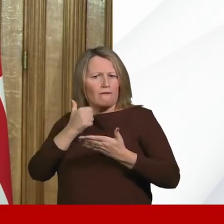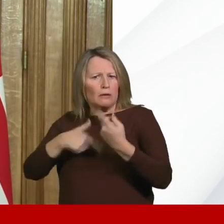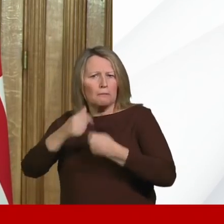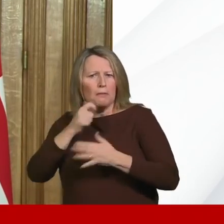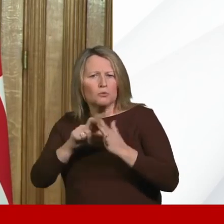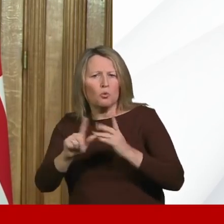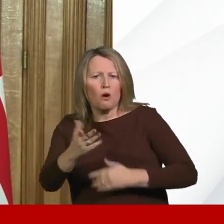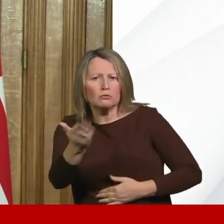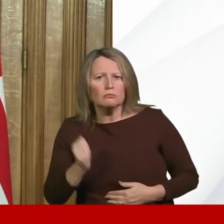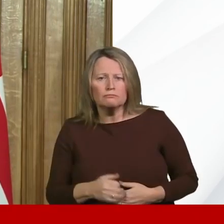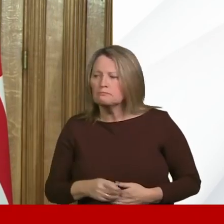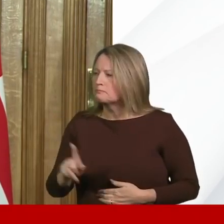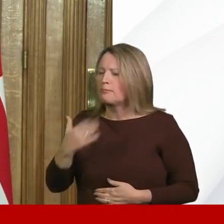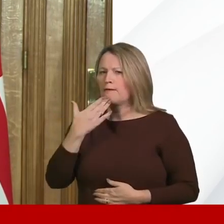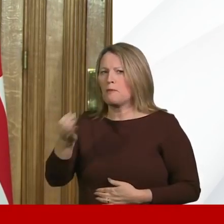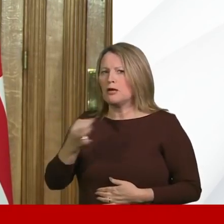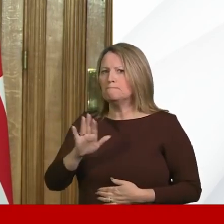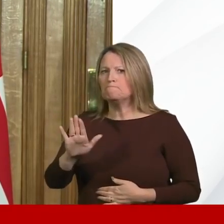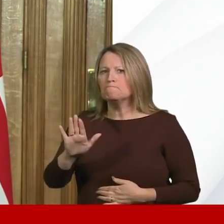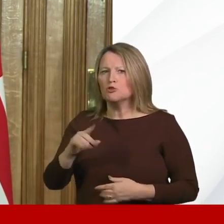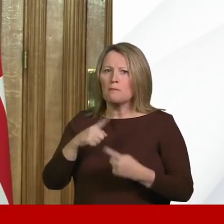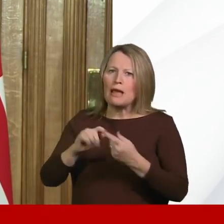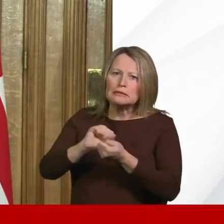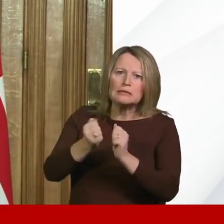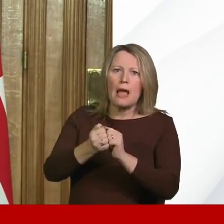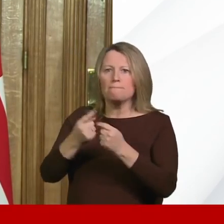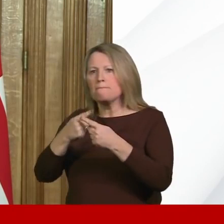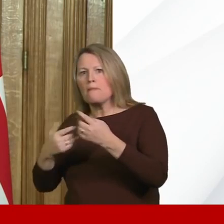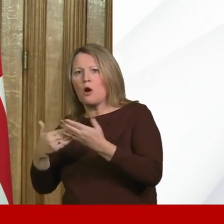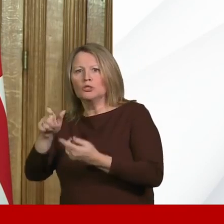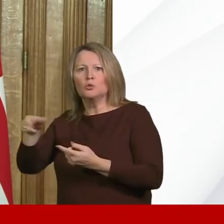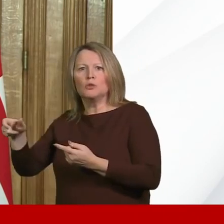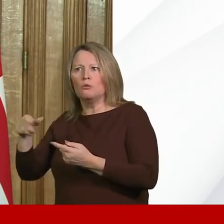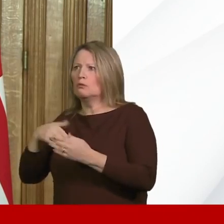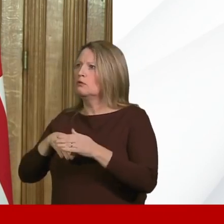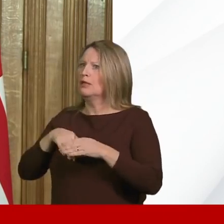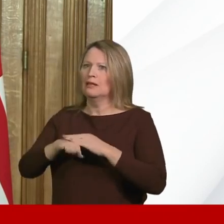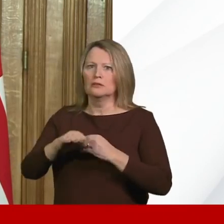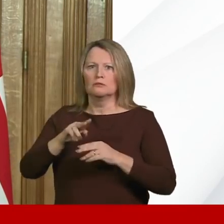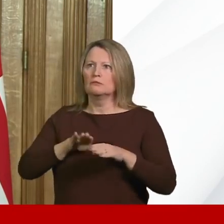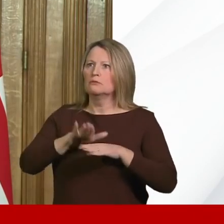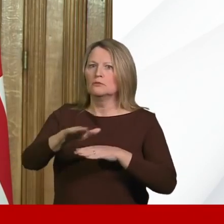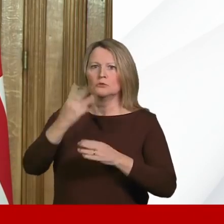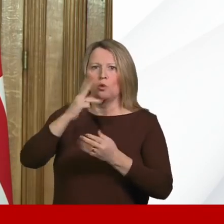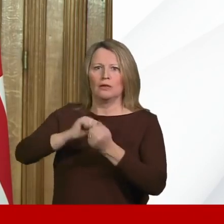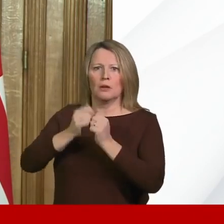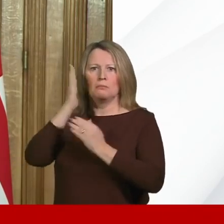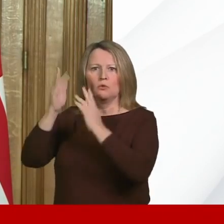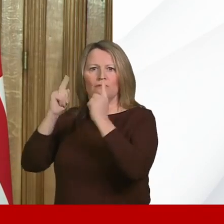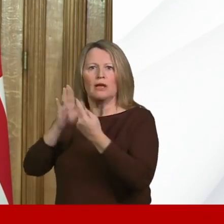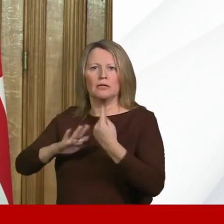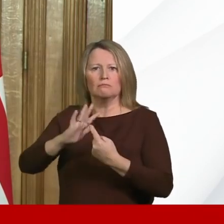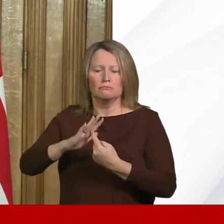parents who are going to feel now that they have to stay at home. And as I said earlier, we're going to make sure that we look after workers of all